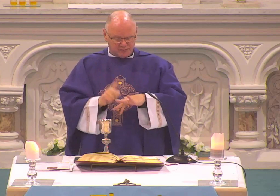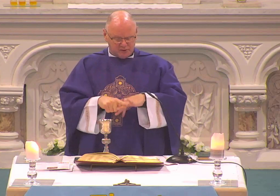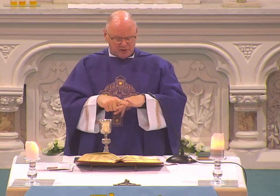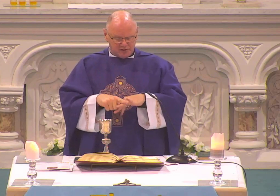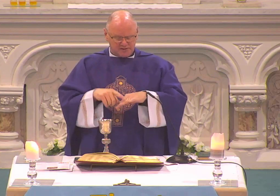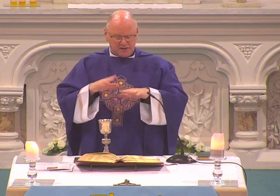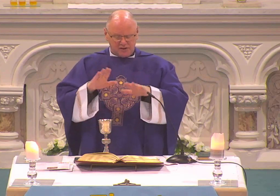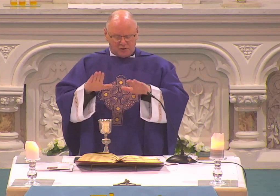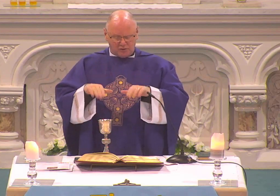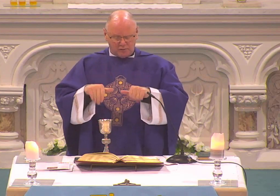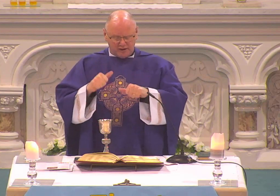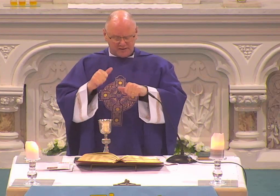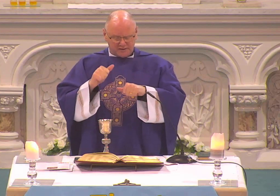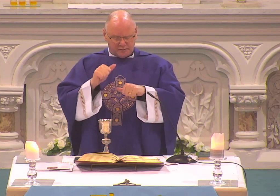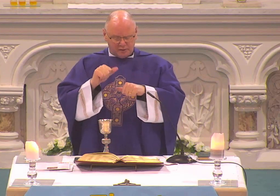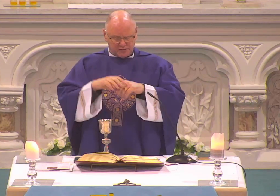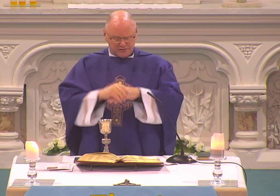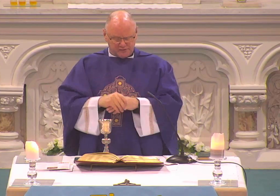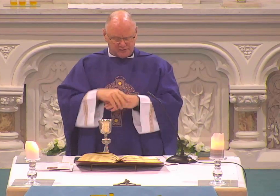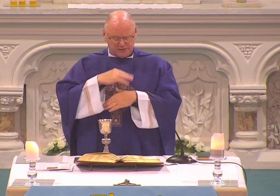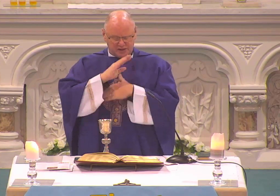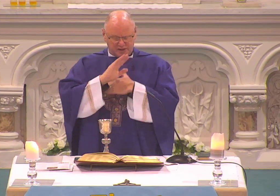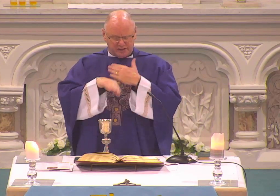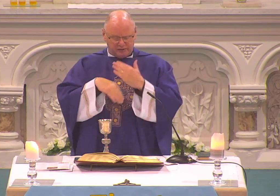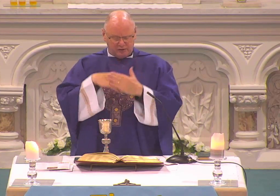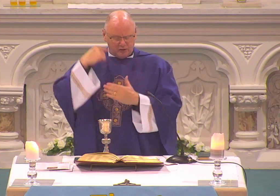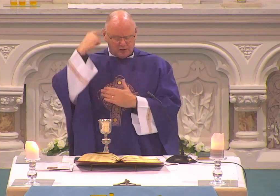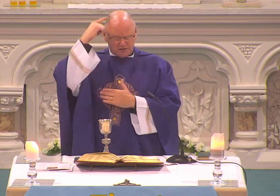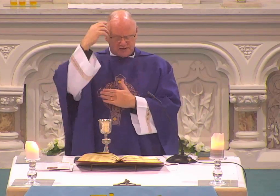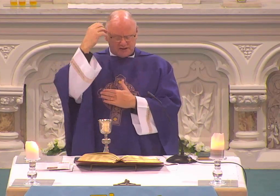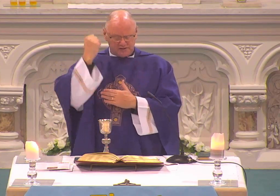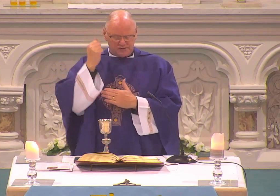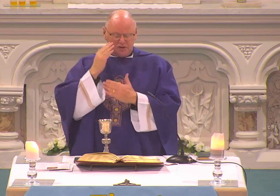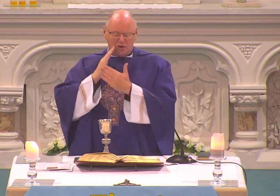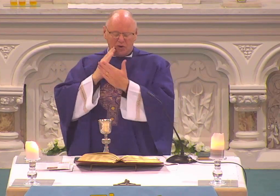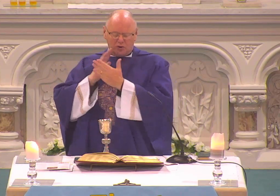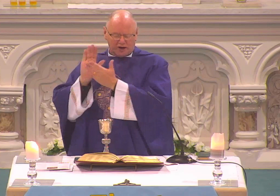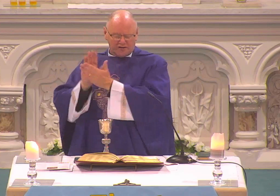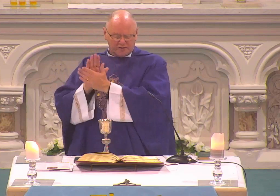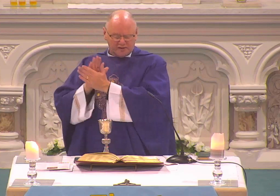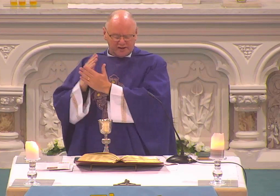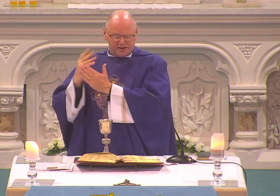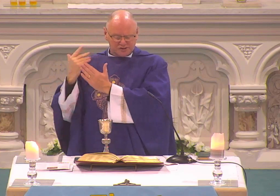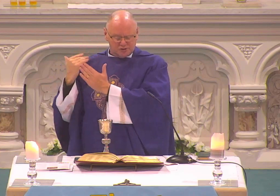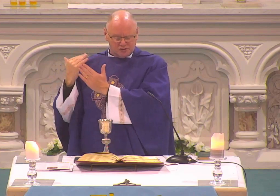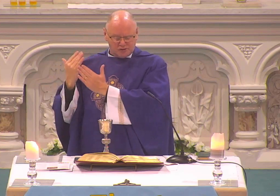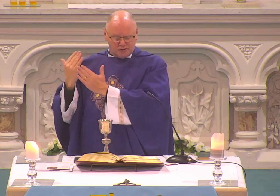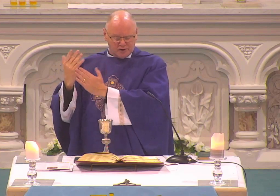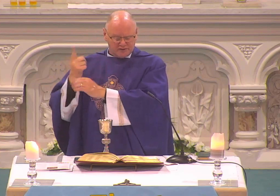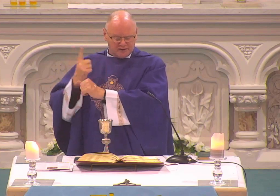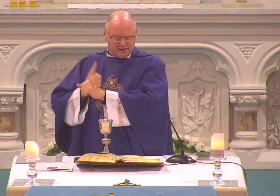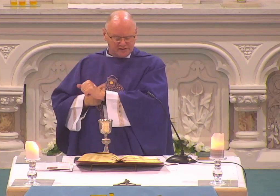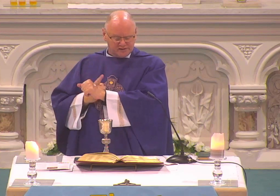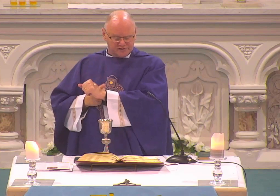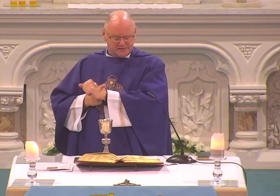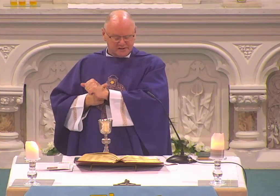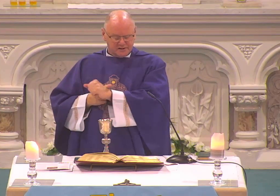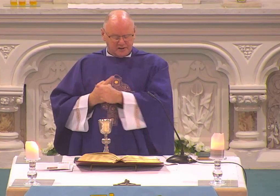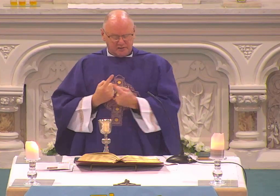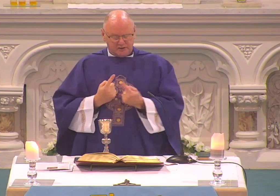her spouse, with the blessed apostles and all the saints who have pleased you throughout the